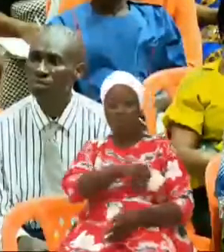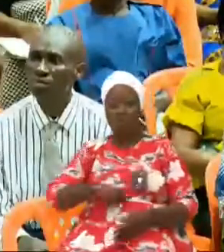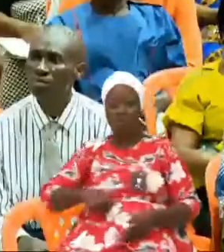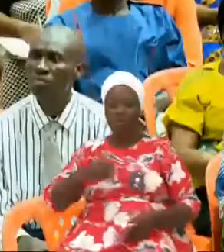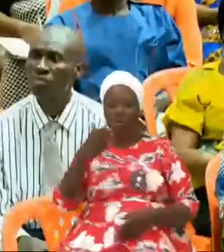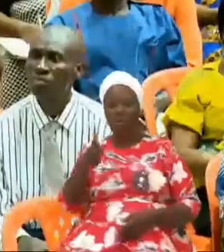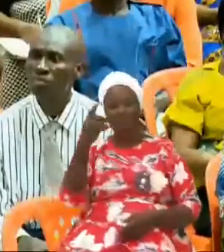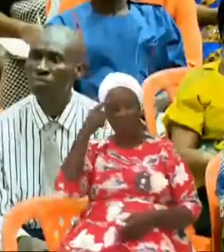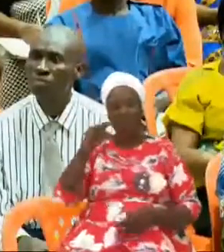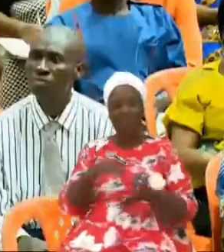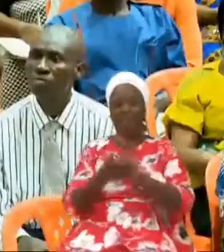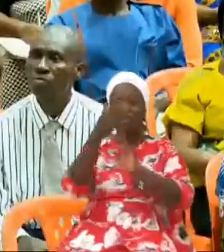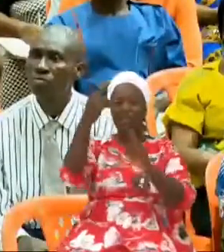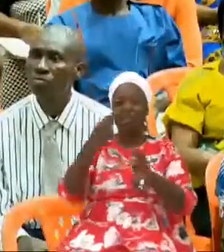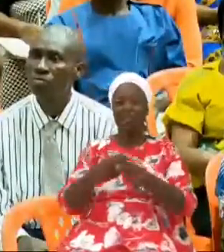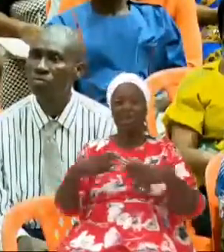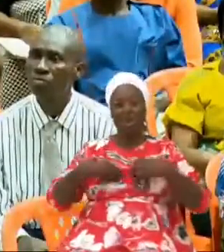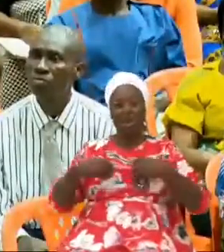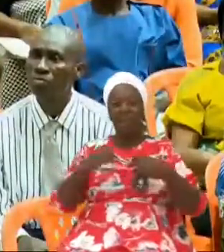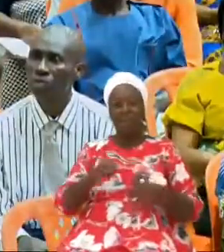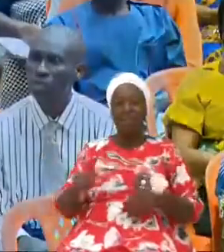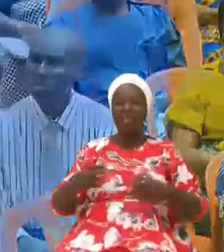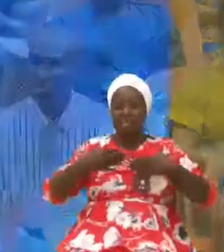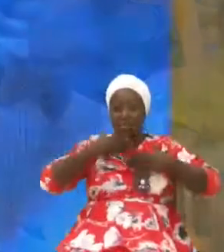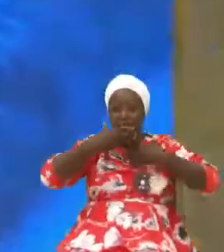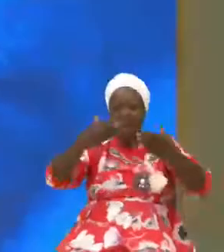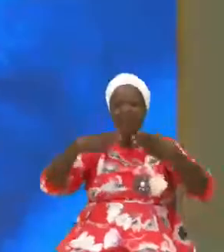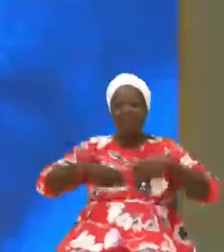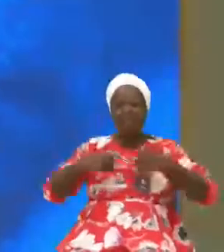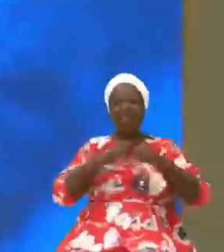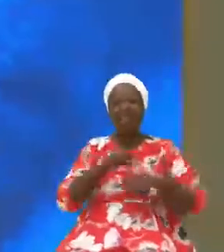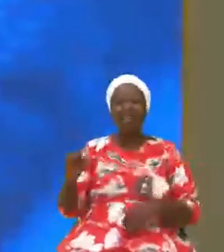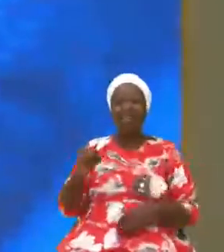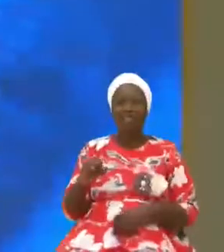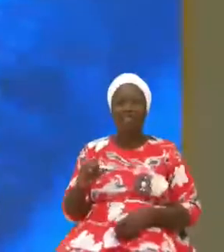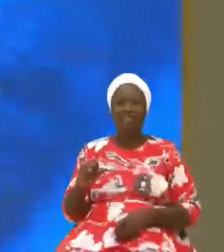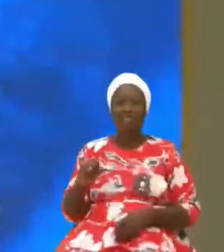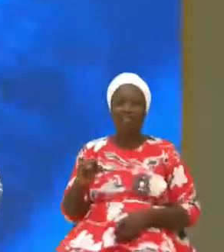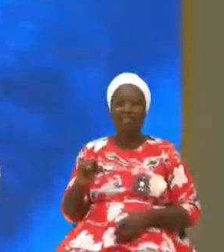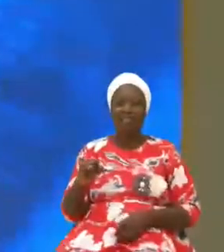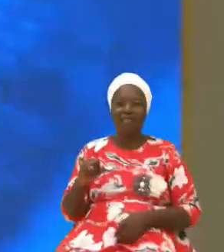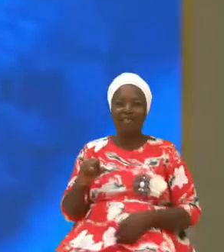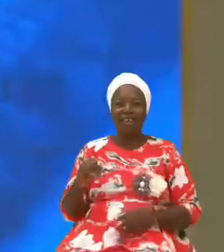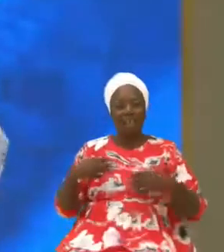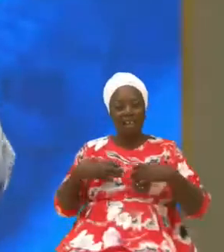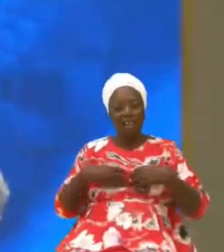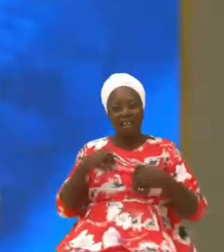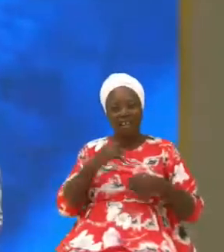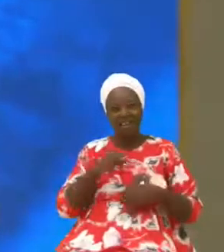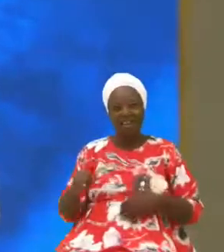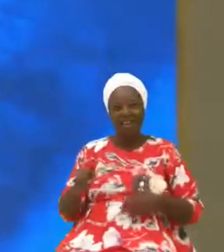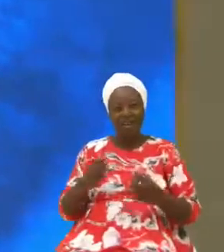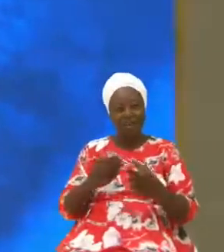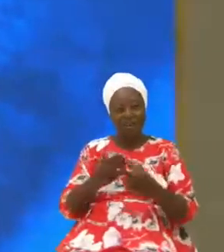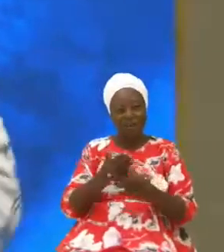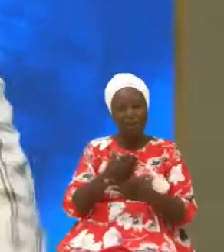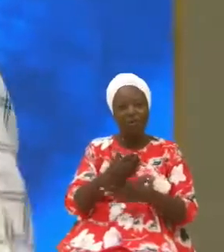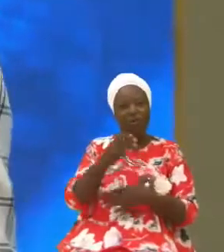perform that operation right there. Healing. Somebody shout,